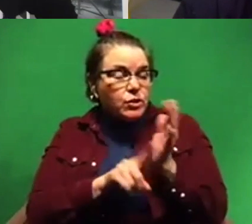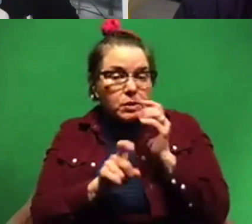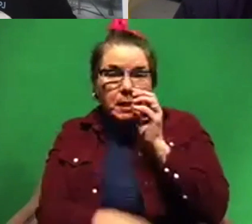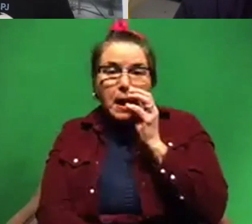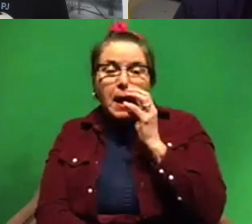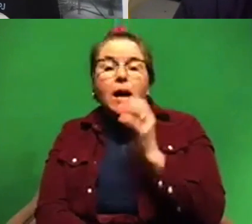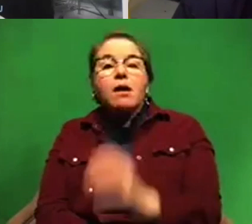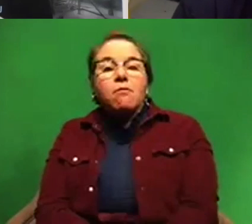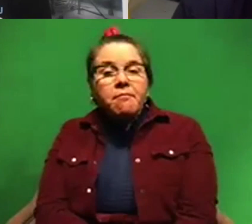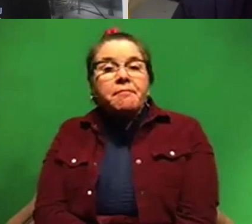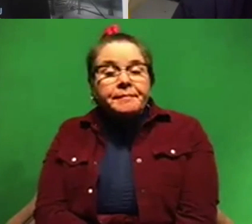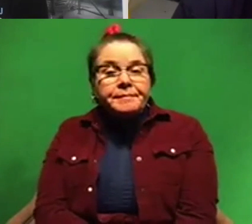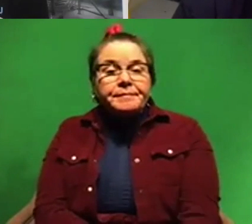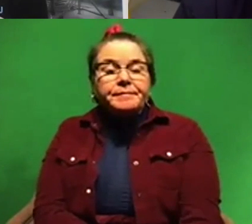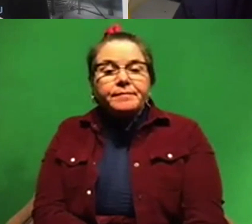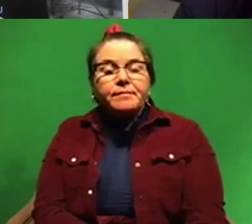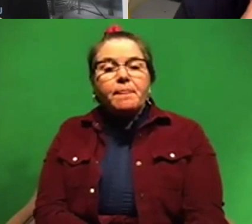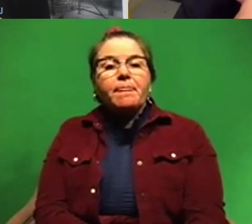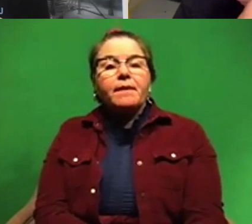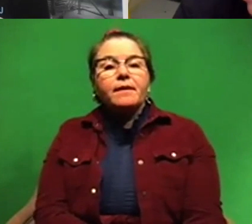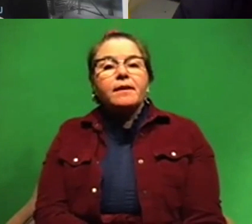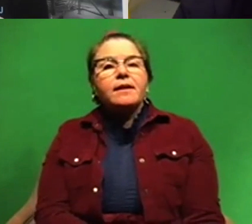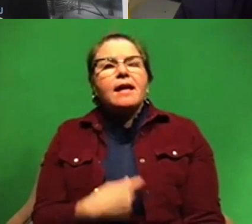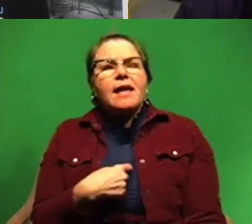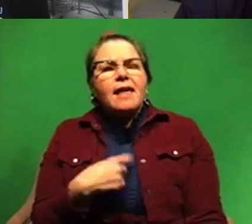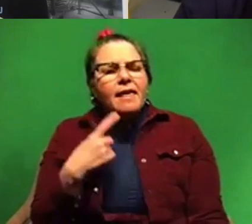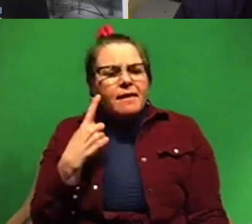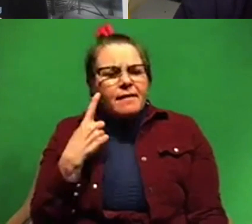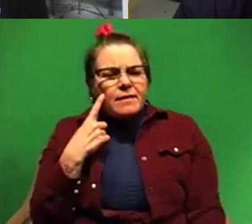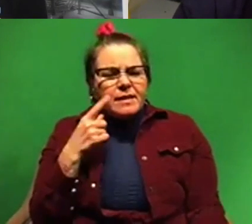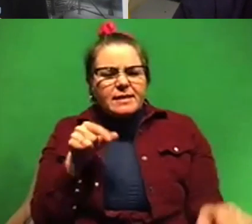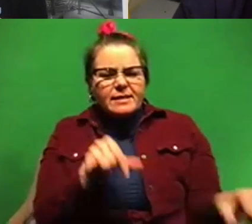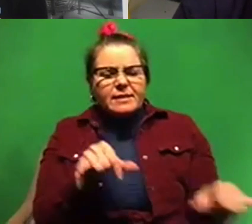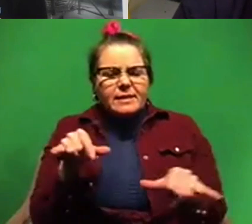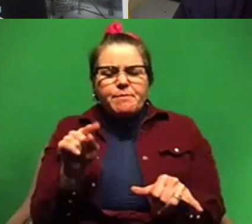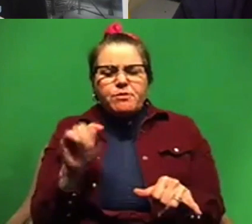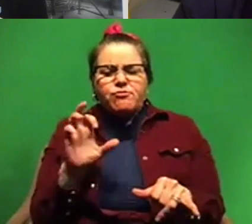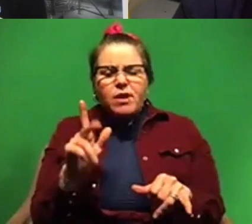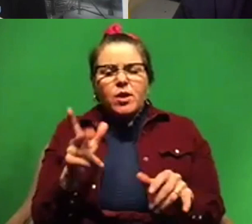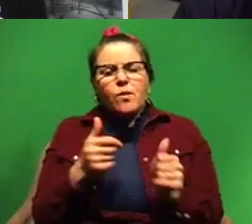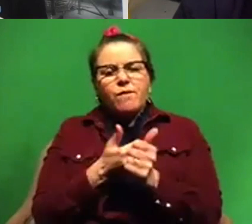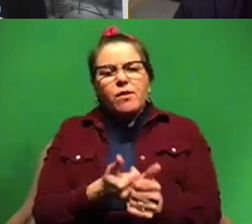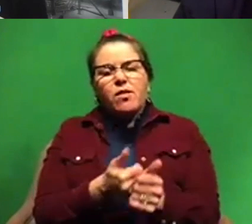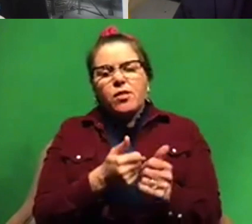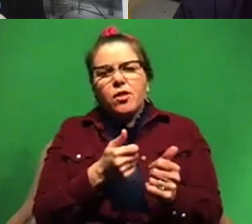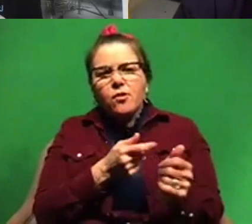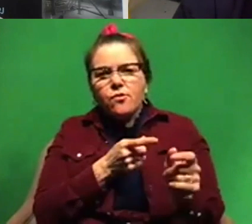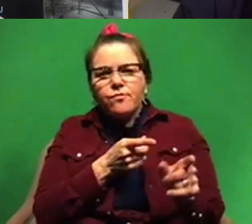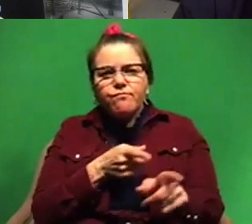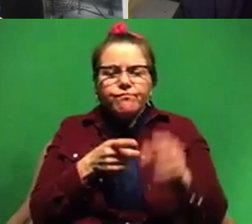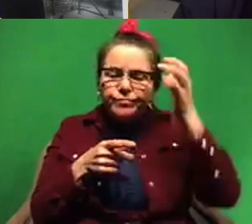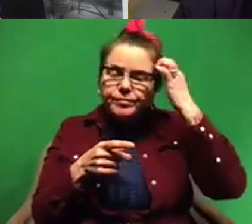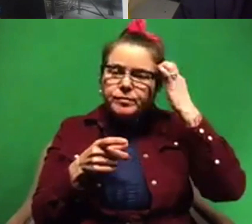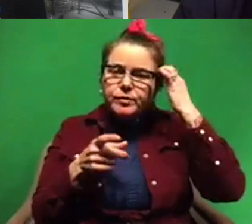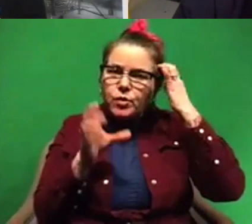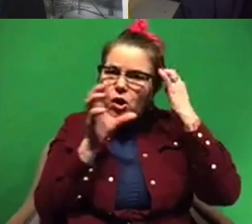Yeah, so this, I think it's a similar track you want to follow when you're just looking to get